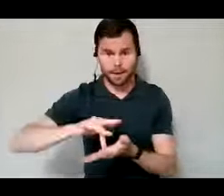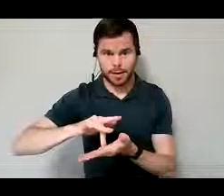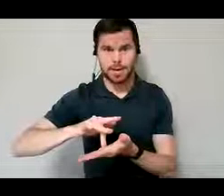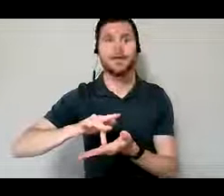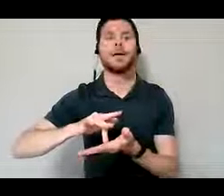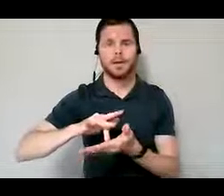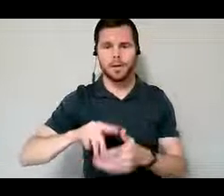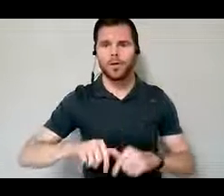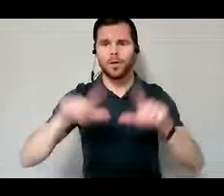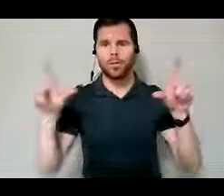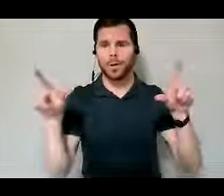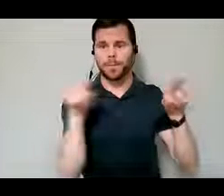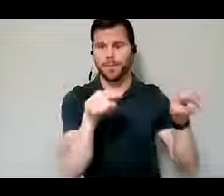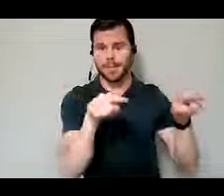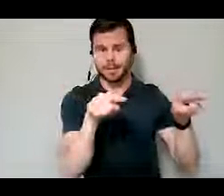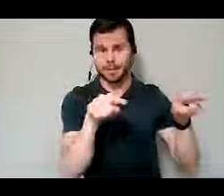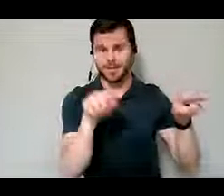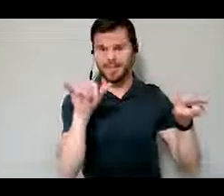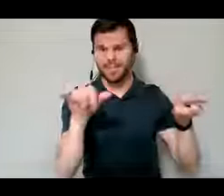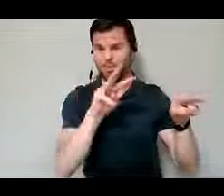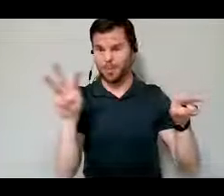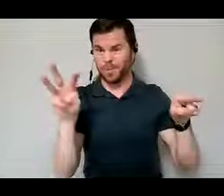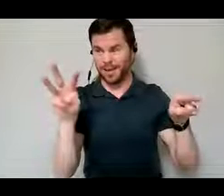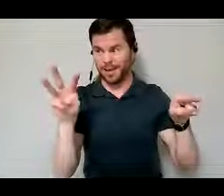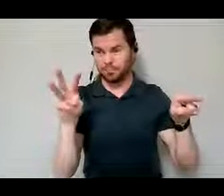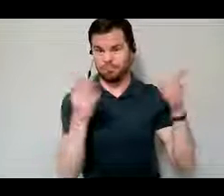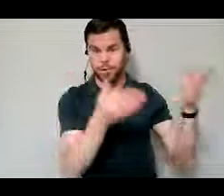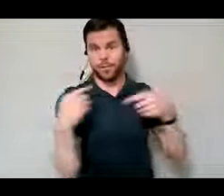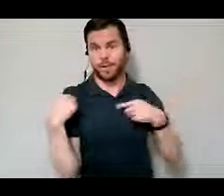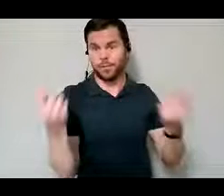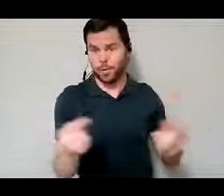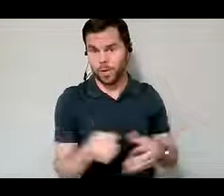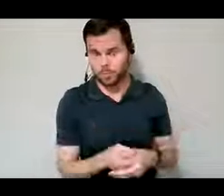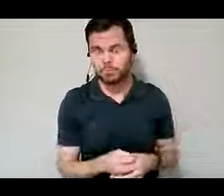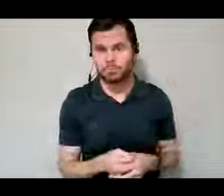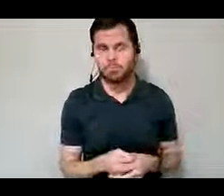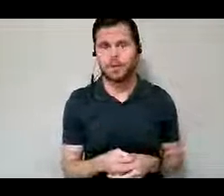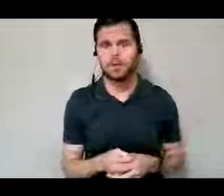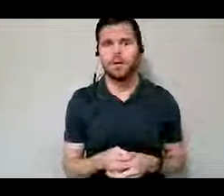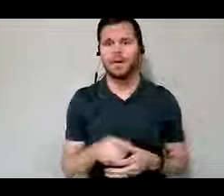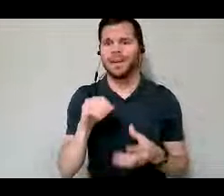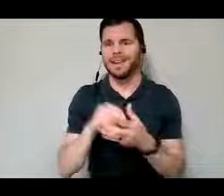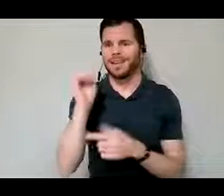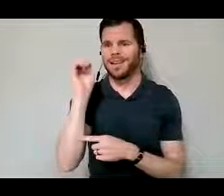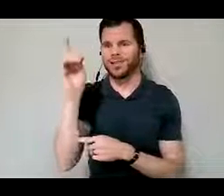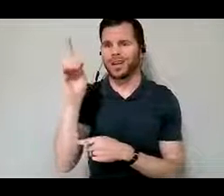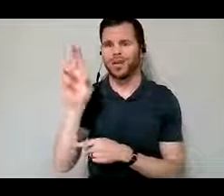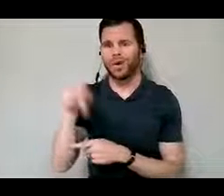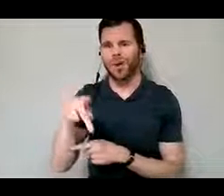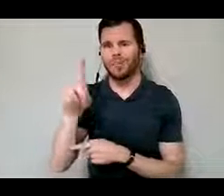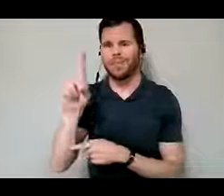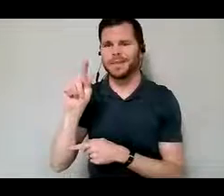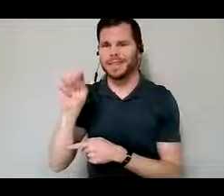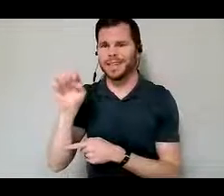here, right? So this website has been live for a while. It was in the educator update, so teachers who saw it already